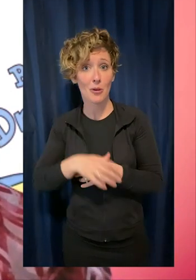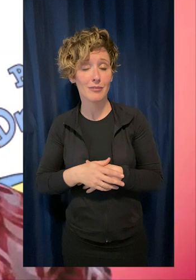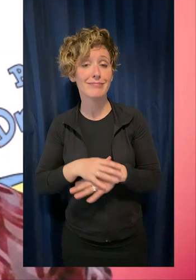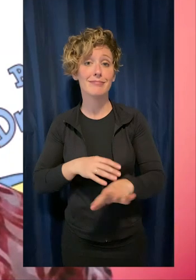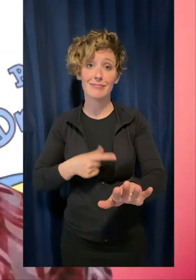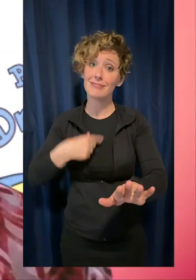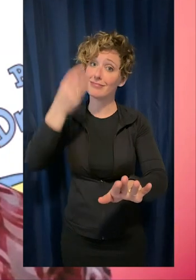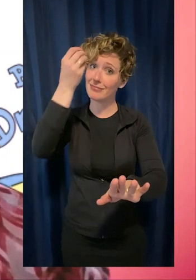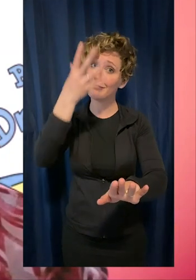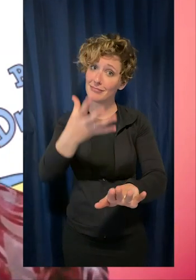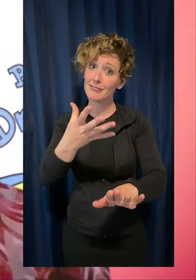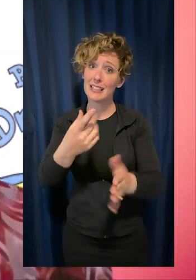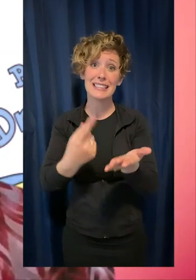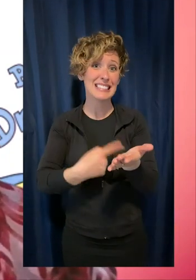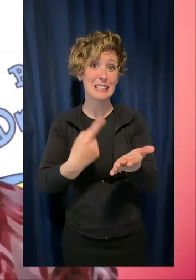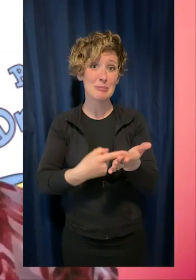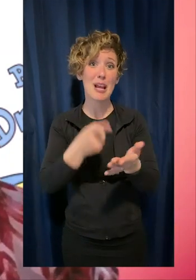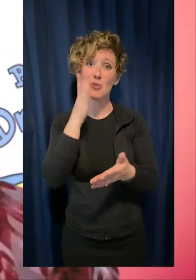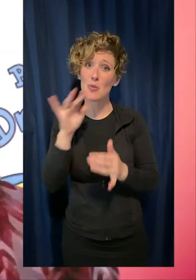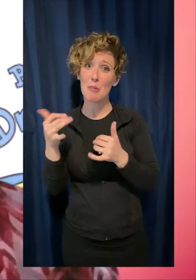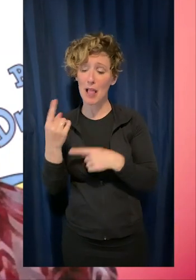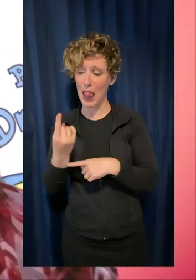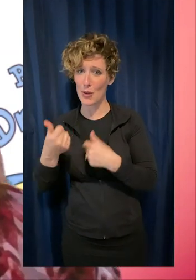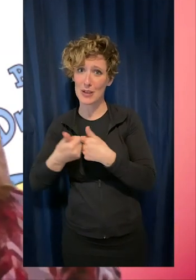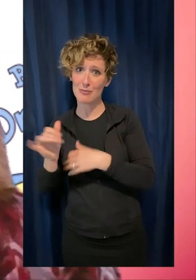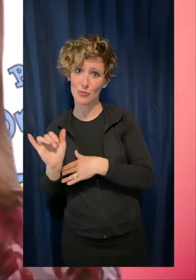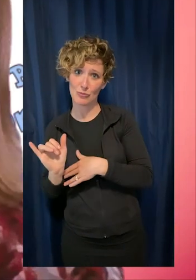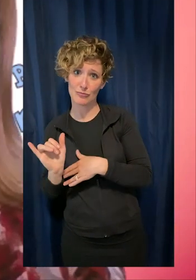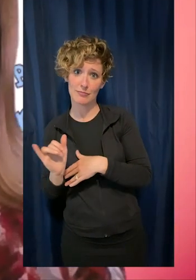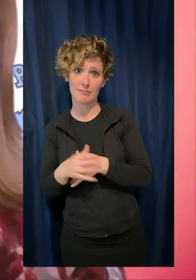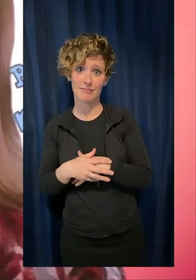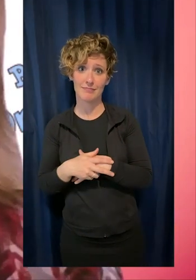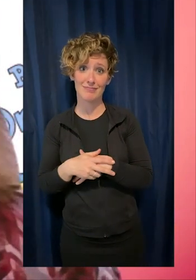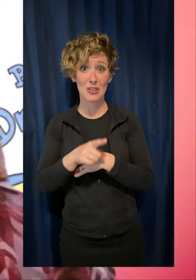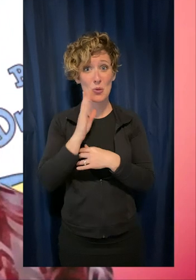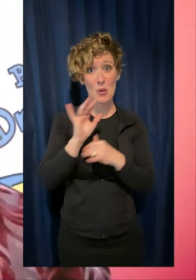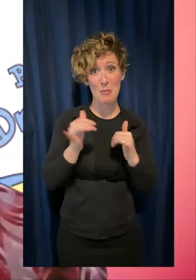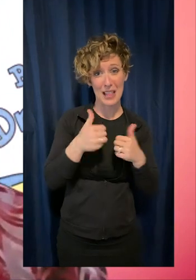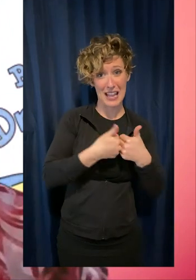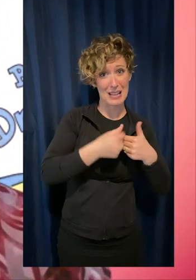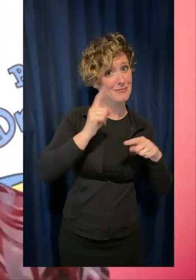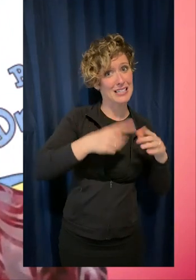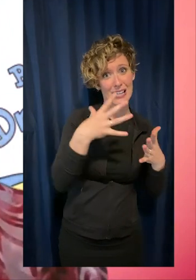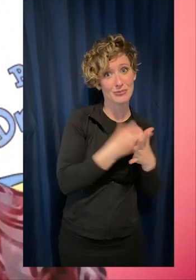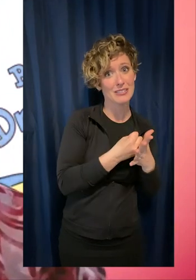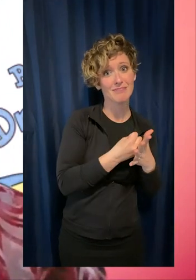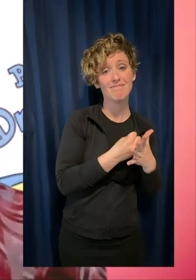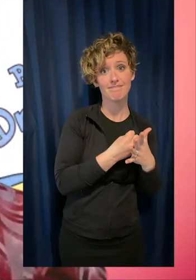play lonely games too. You'll play games you can't win because you'll play against